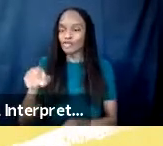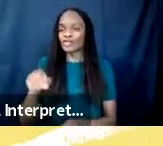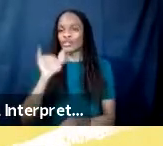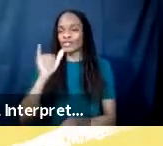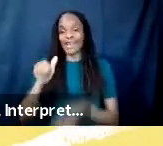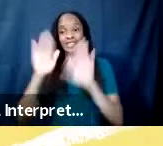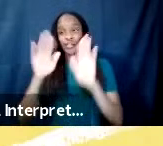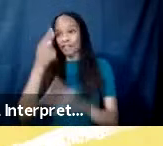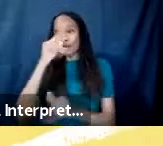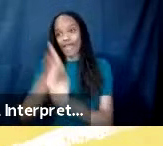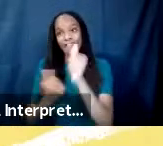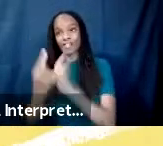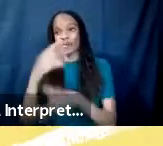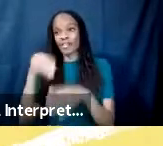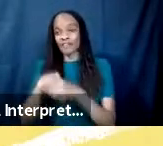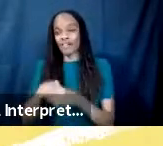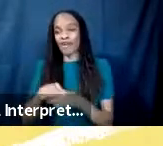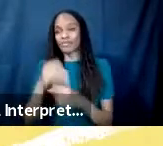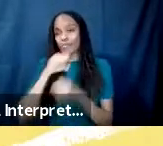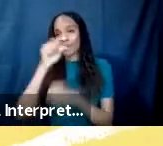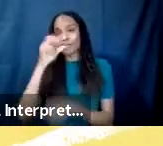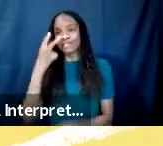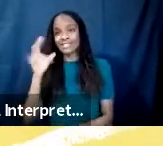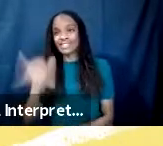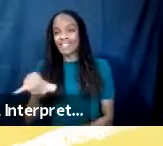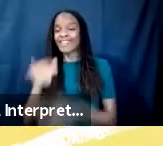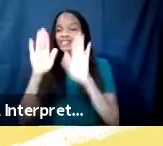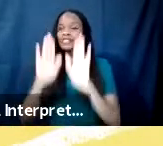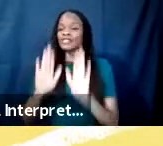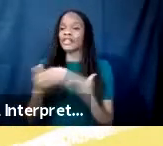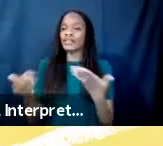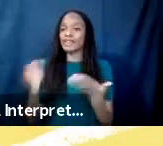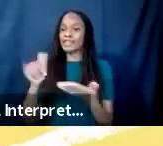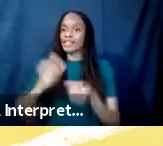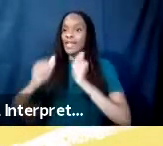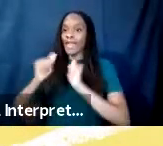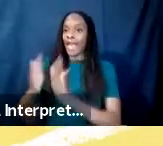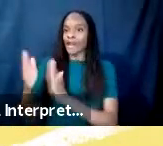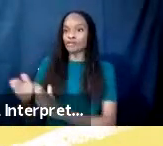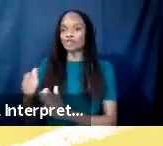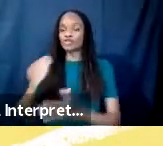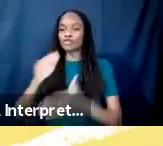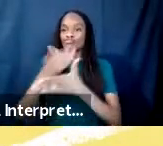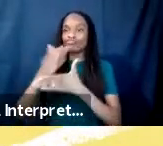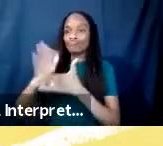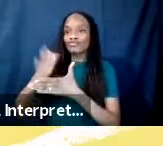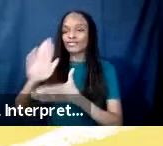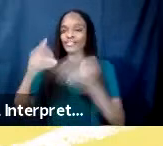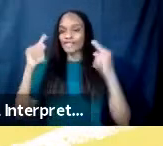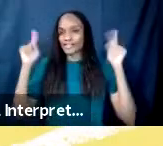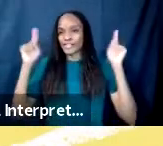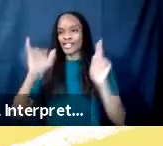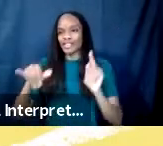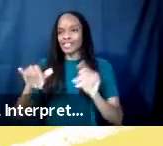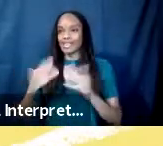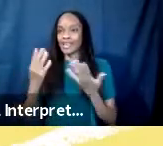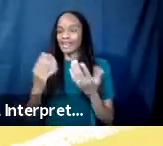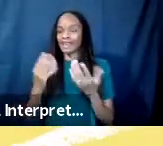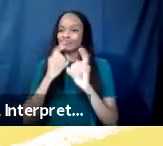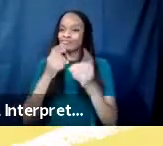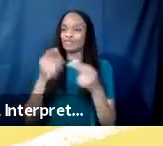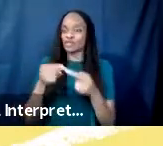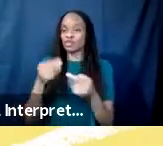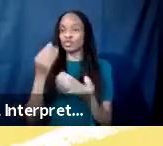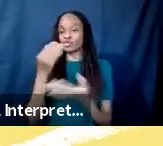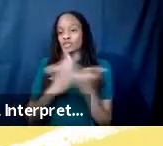see the further distribution. And the great thing is that the actors share in the success there, in that it triggers the deferments and some